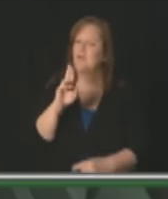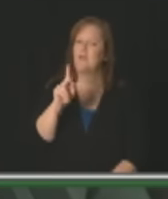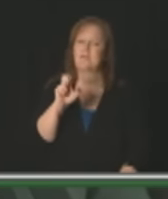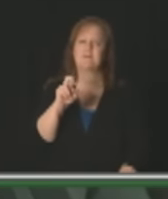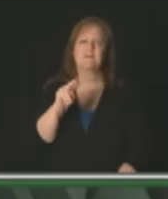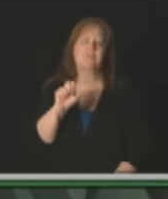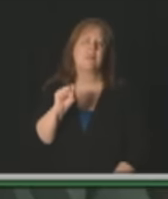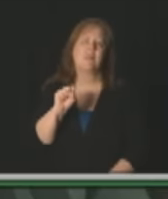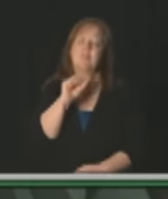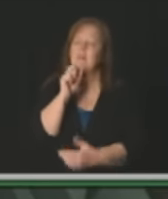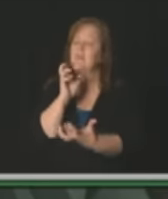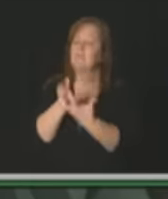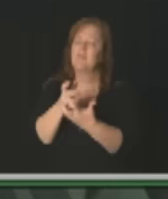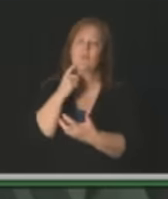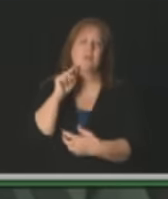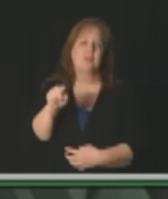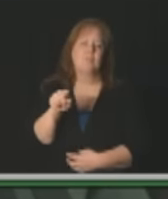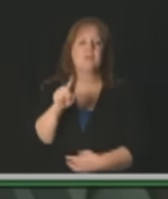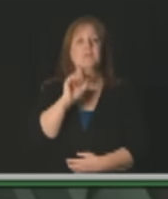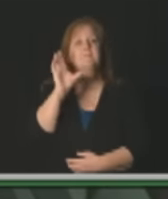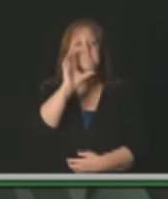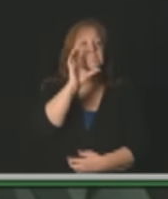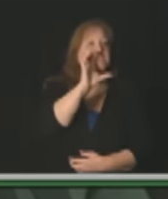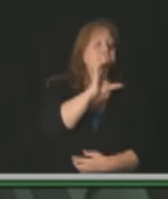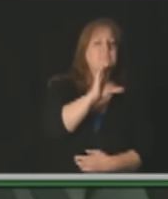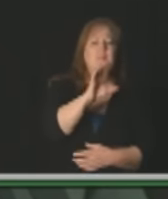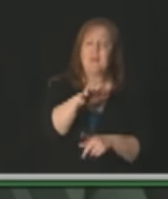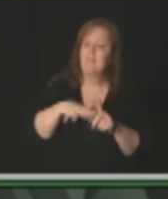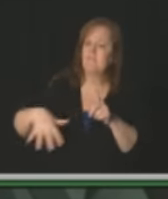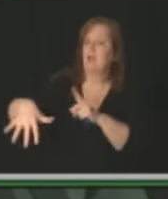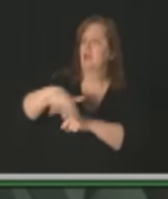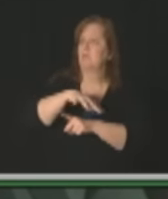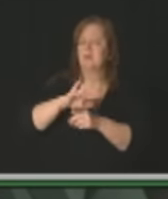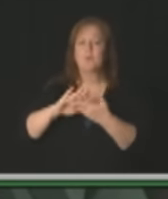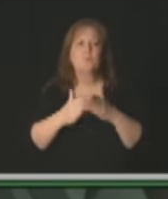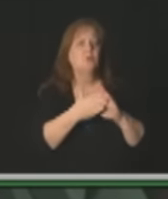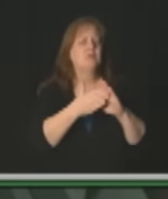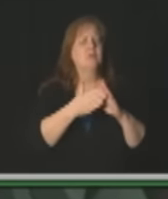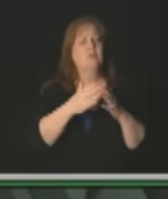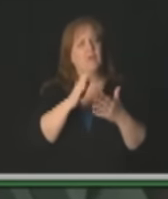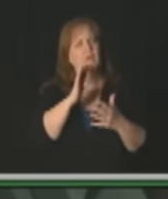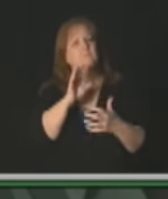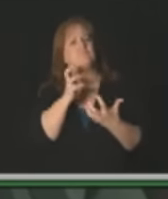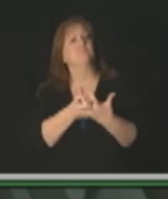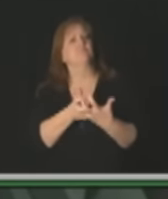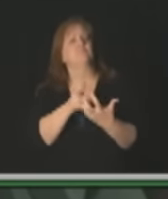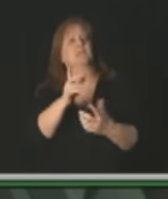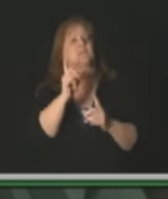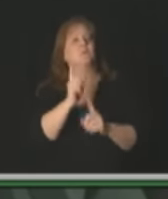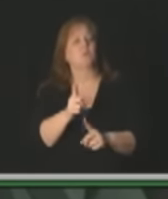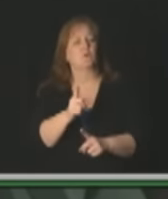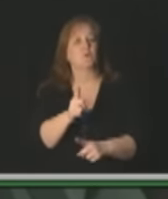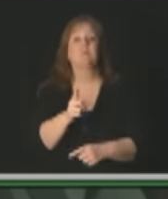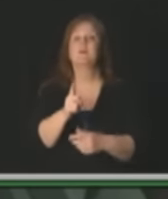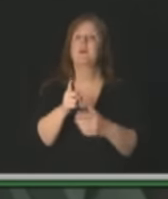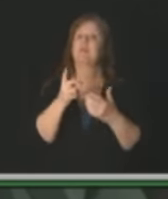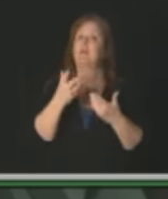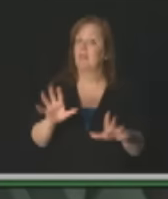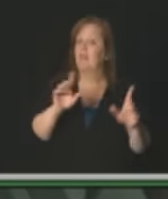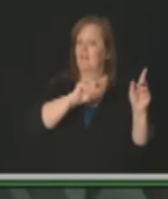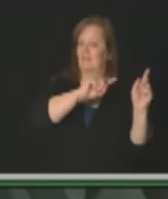his search for academic and community environment that suited his collegiate goals. A search that brought Carl to